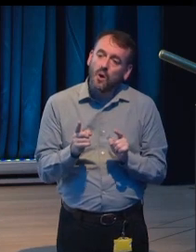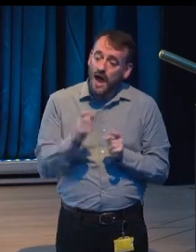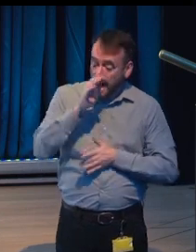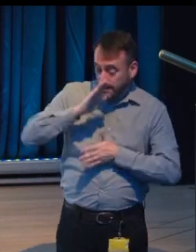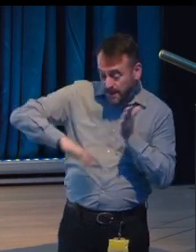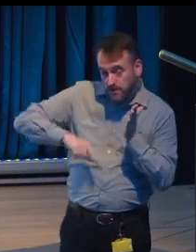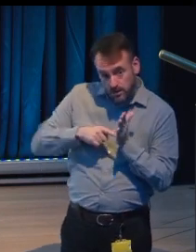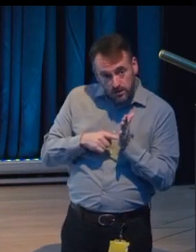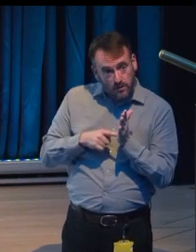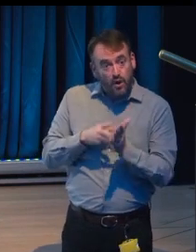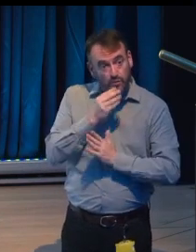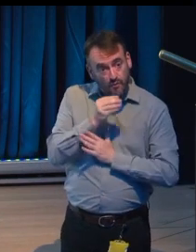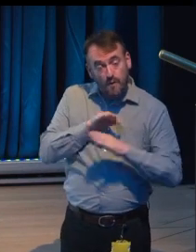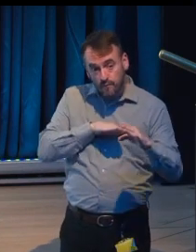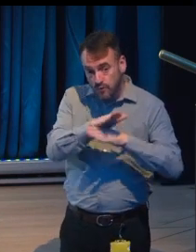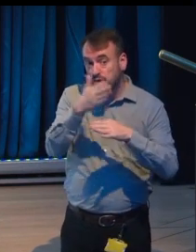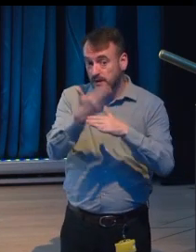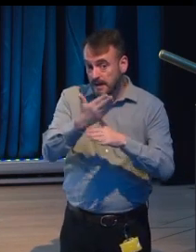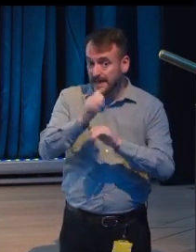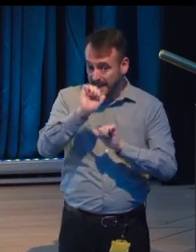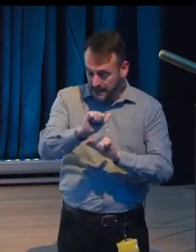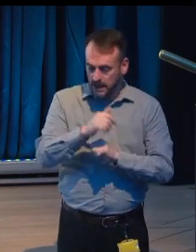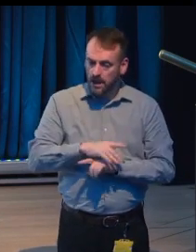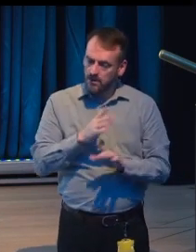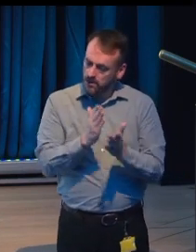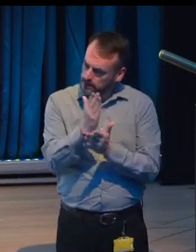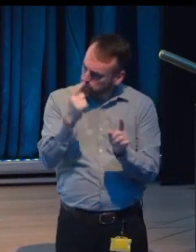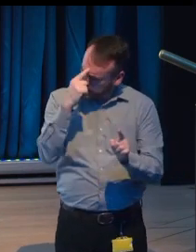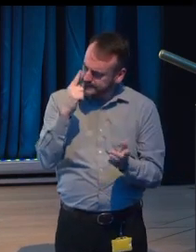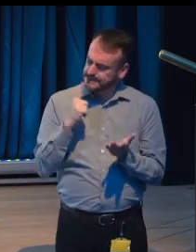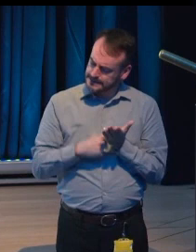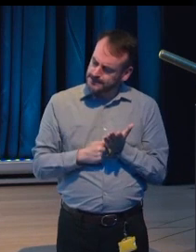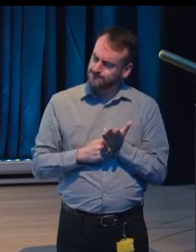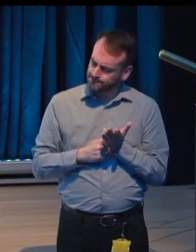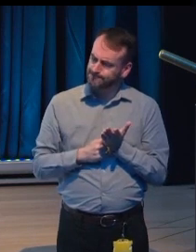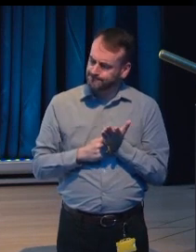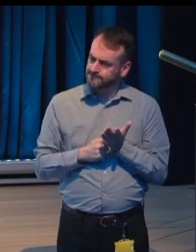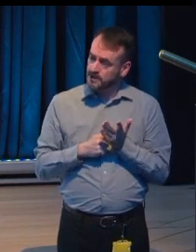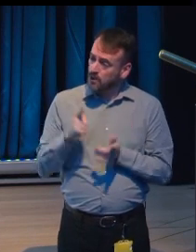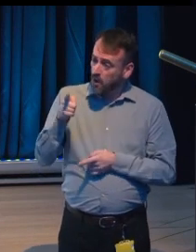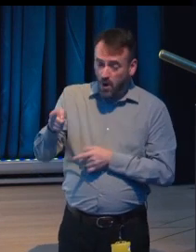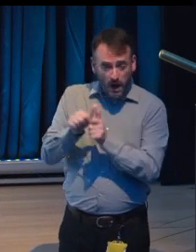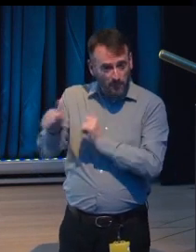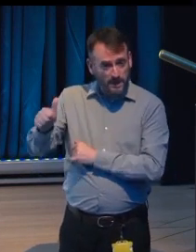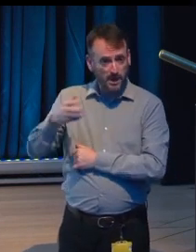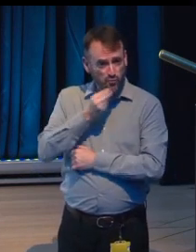career, but make sure it's an informed decision you're making and not just the company taking advantage of you, your time and your